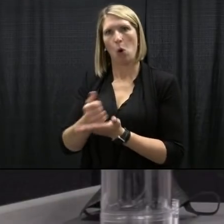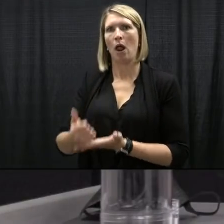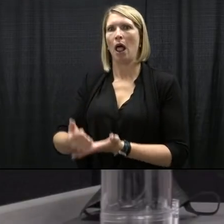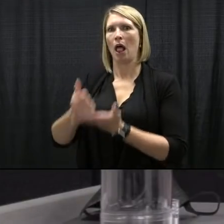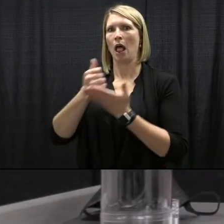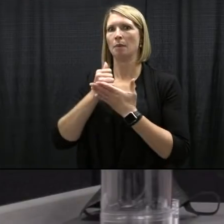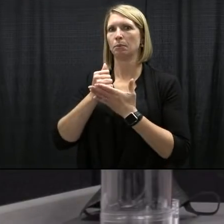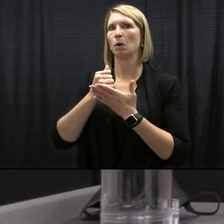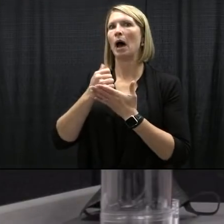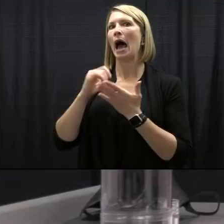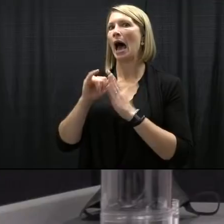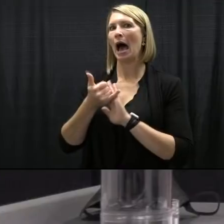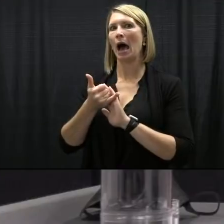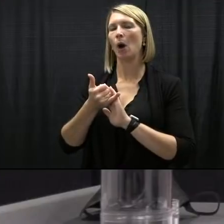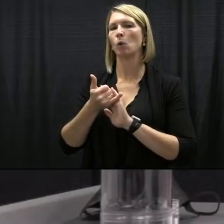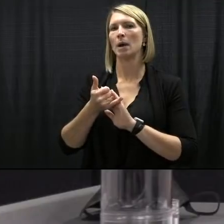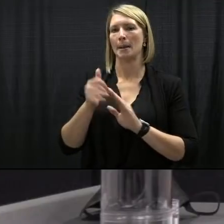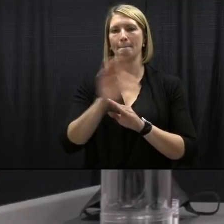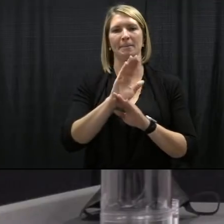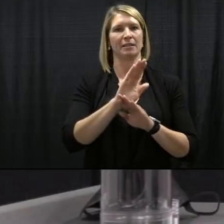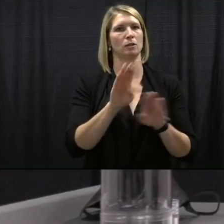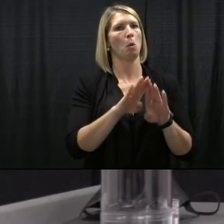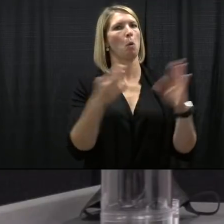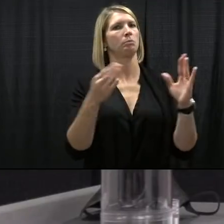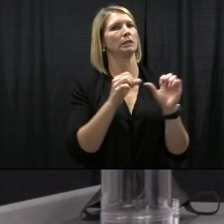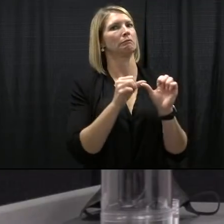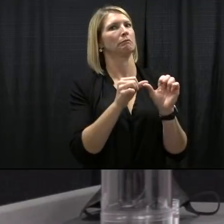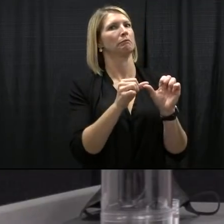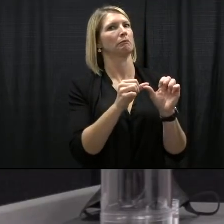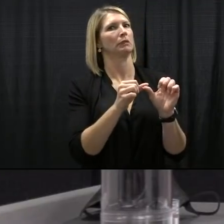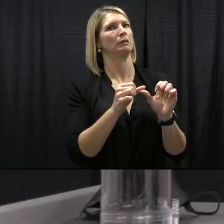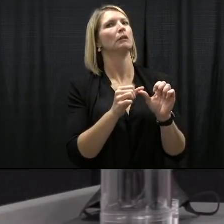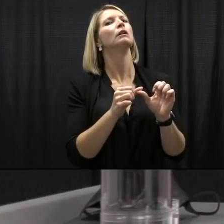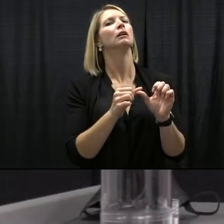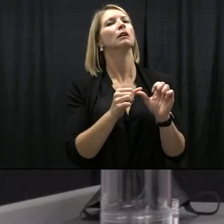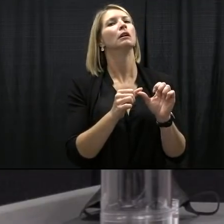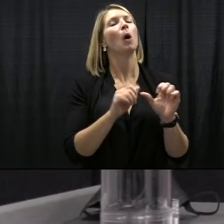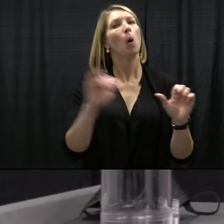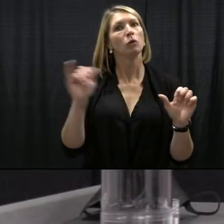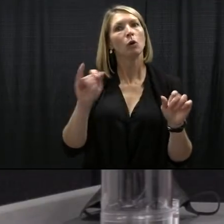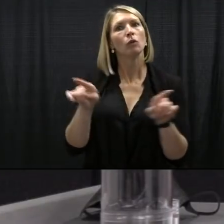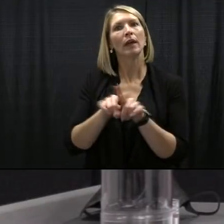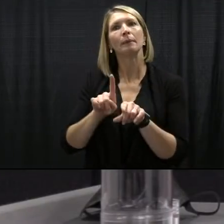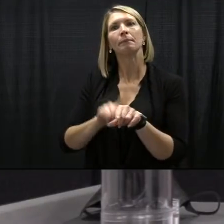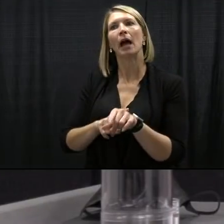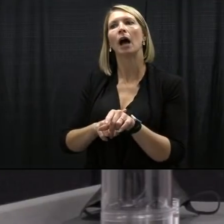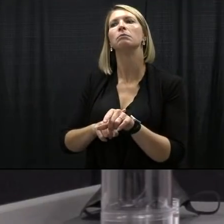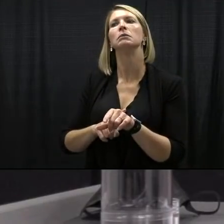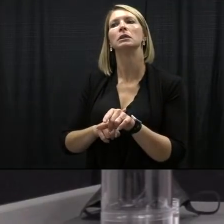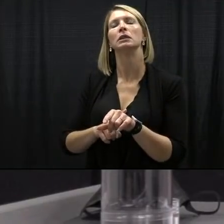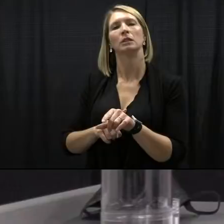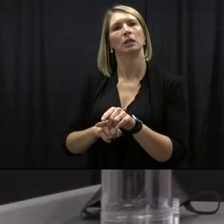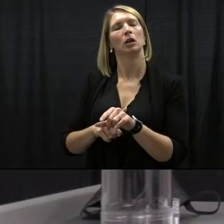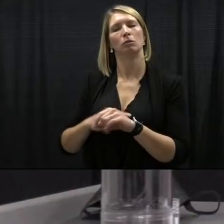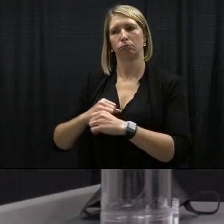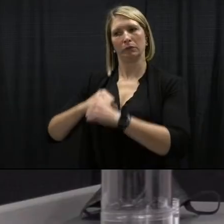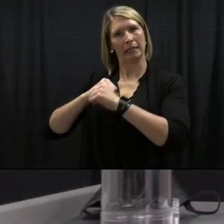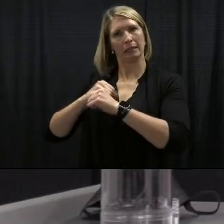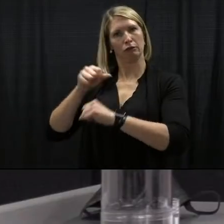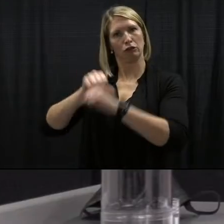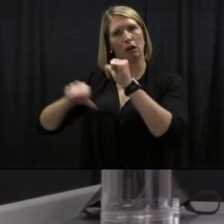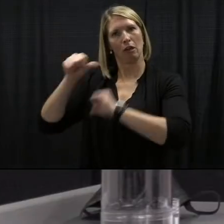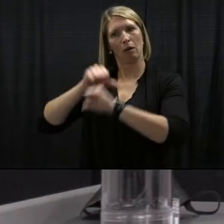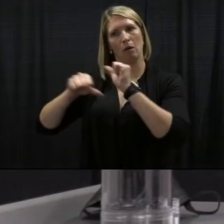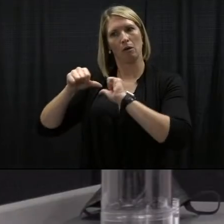open. So the vaccine passport will help protect our residents, providing for safer places for them to